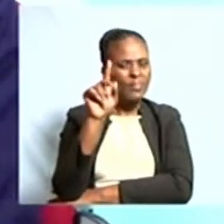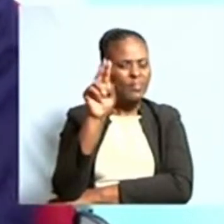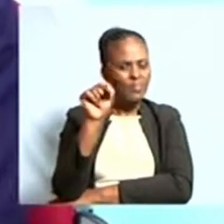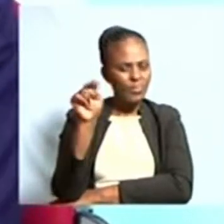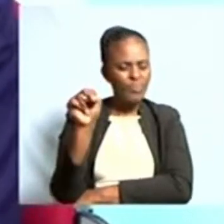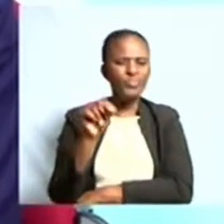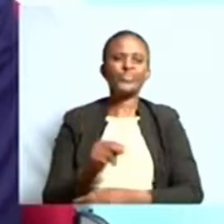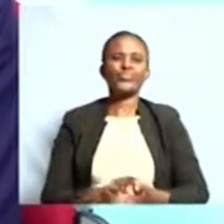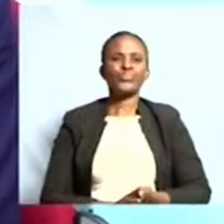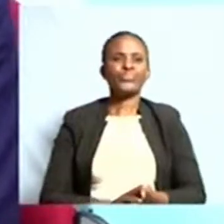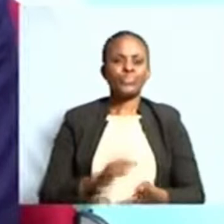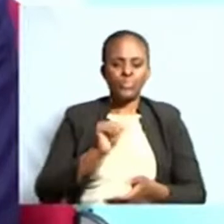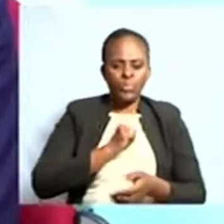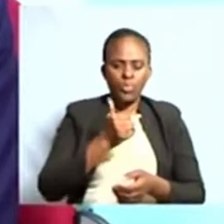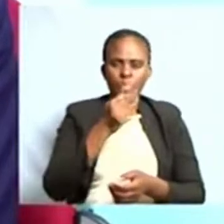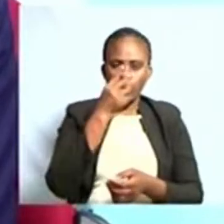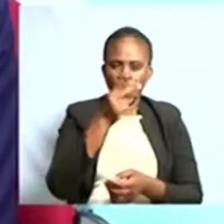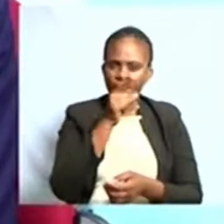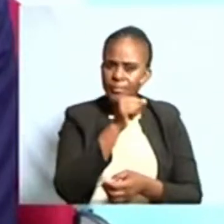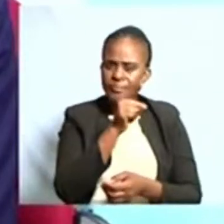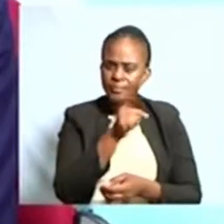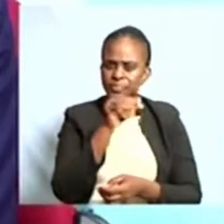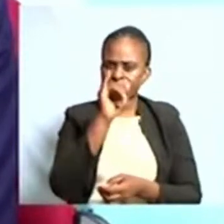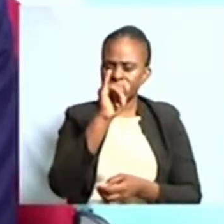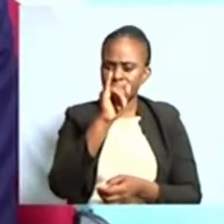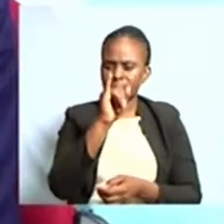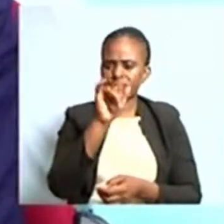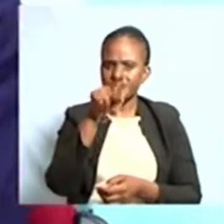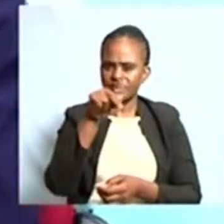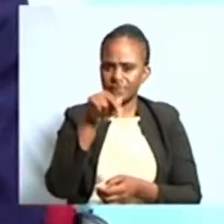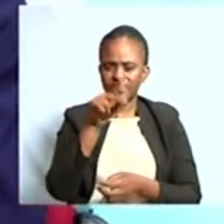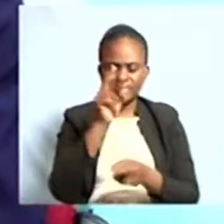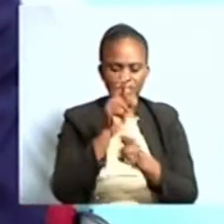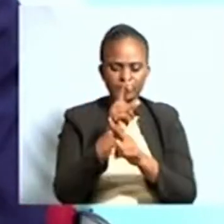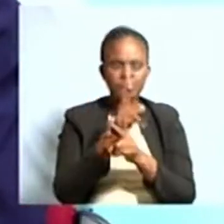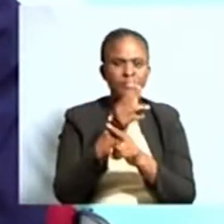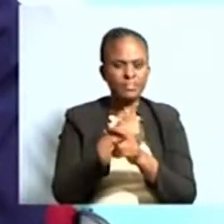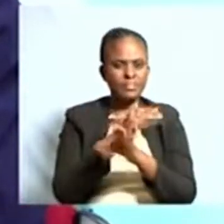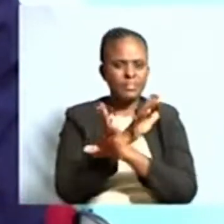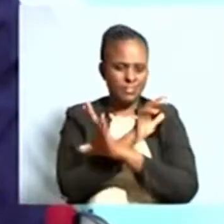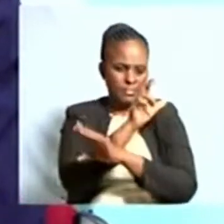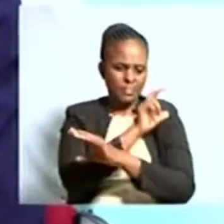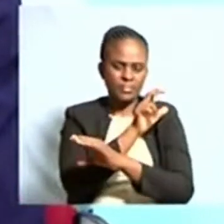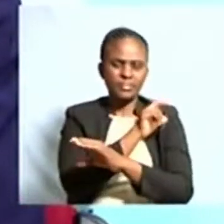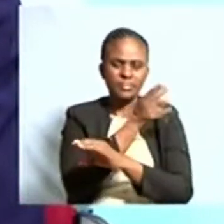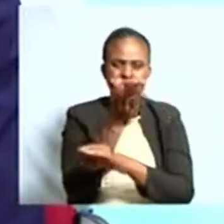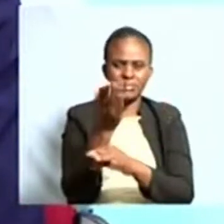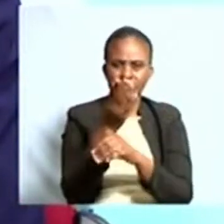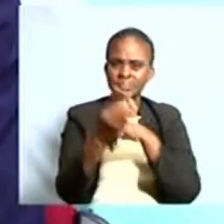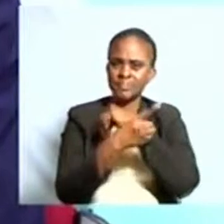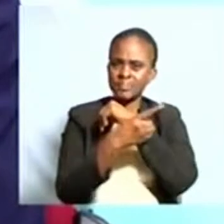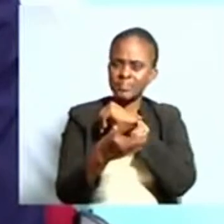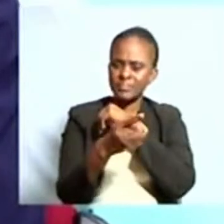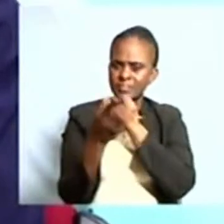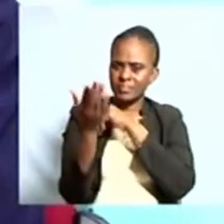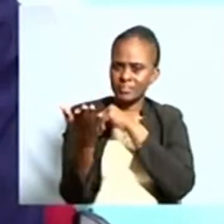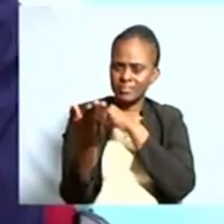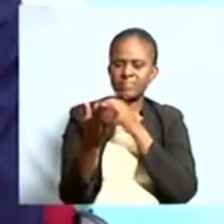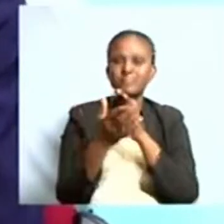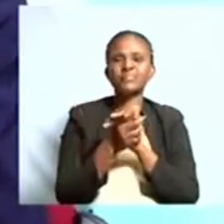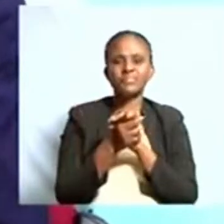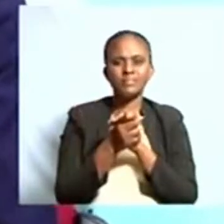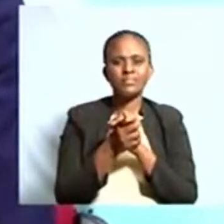0772832122. We are looking at intellectual property rights, and we have the Zambia Police unit, intellectual property